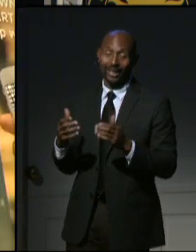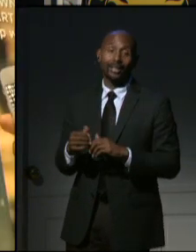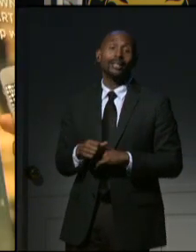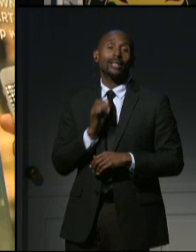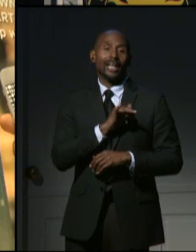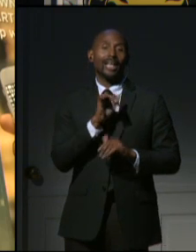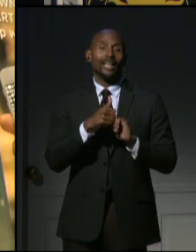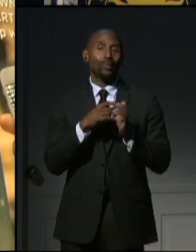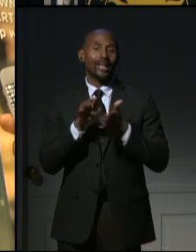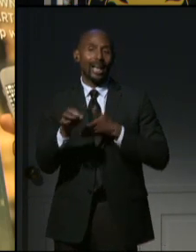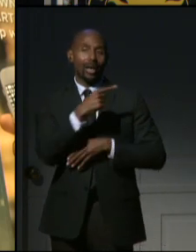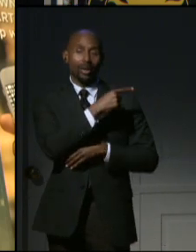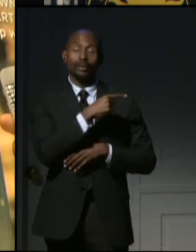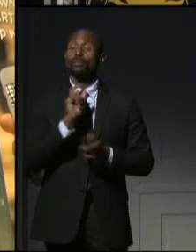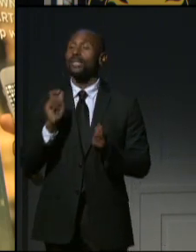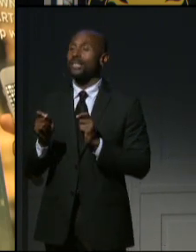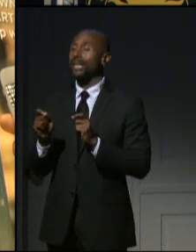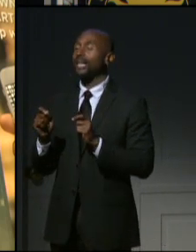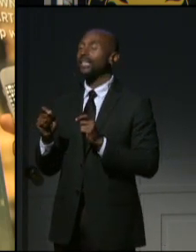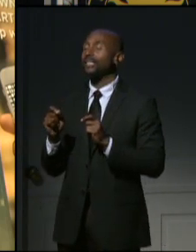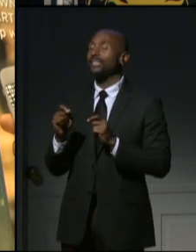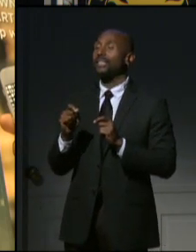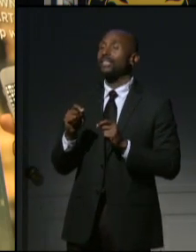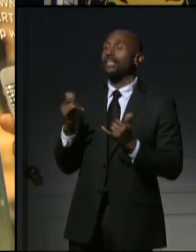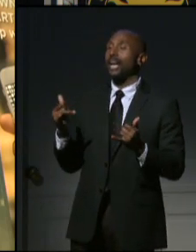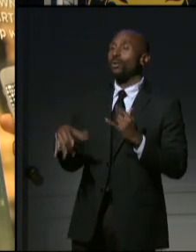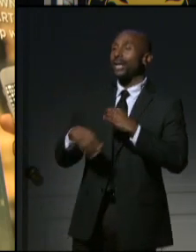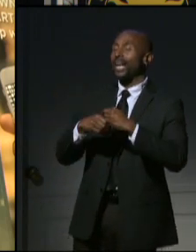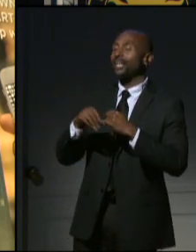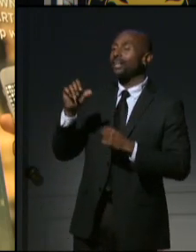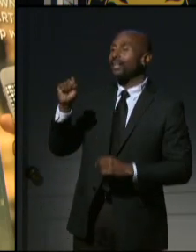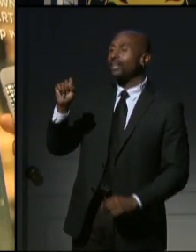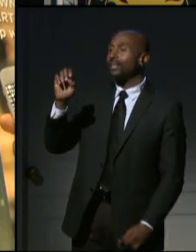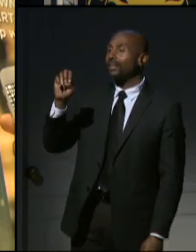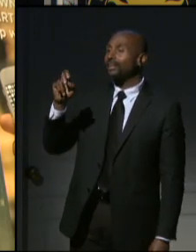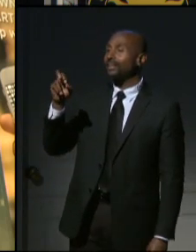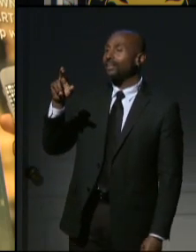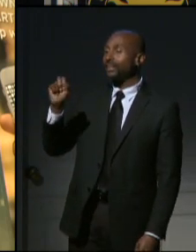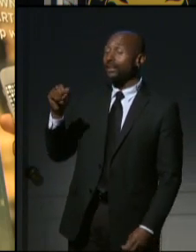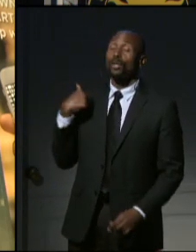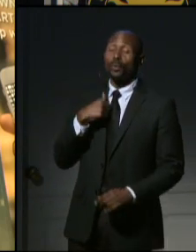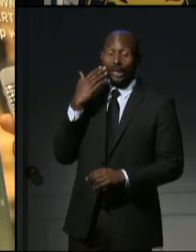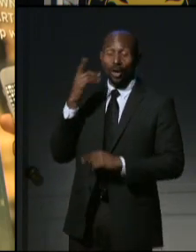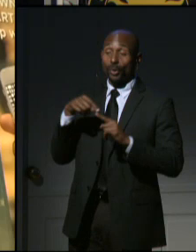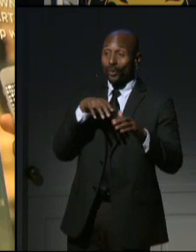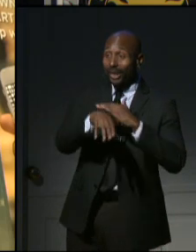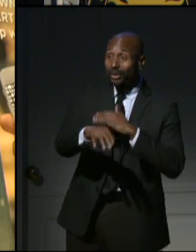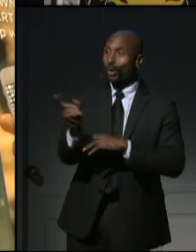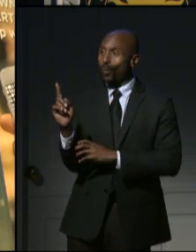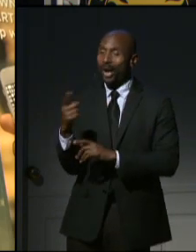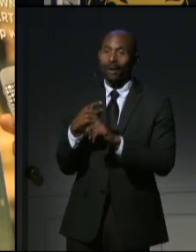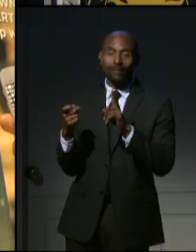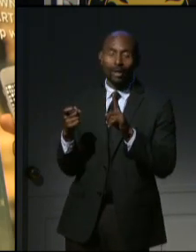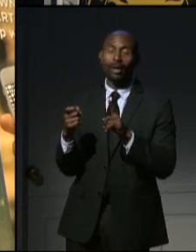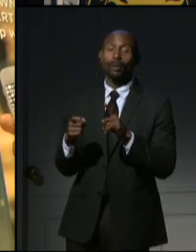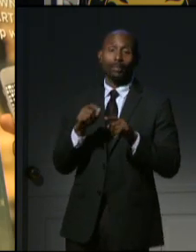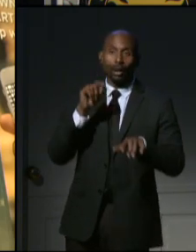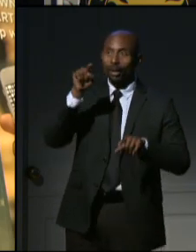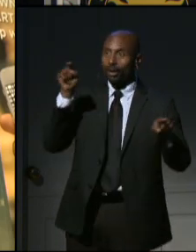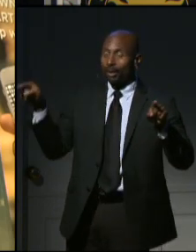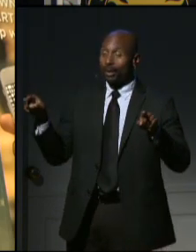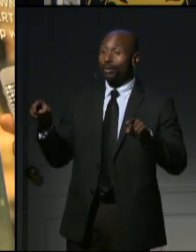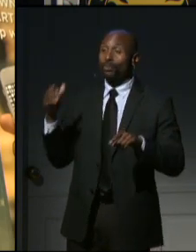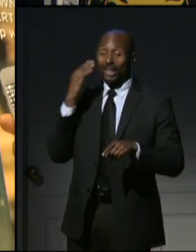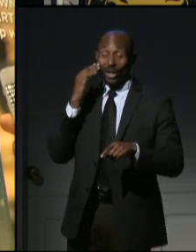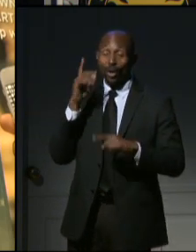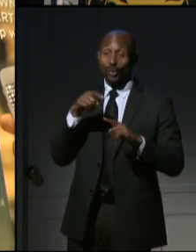museum. We changed that to sensors. So now not only do we know where you're coming in at every exit, but we also know what galleries you're going in and